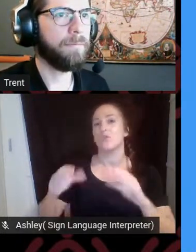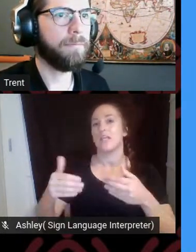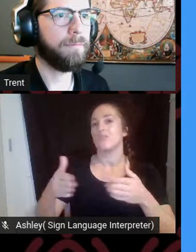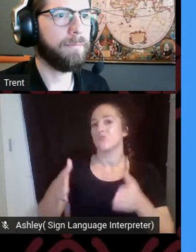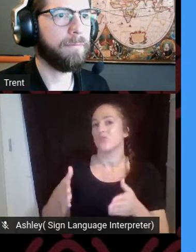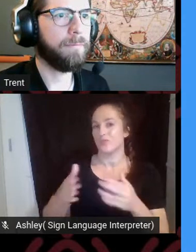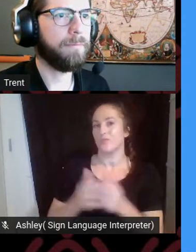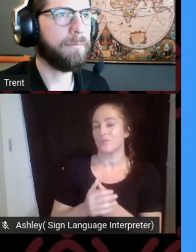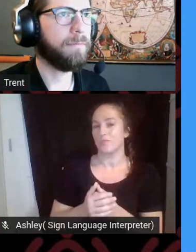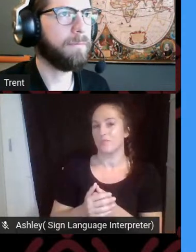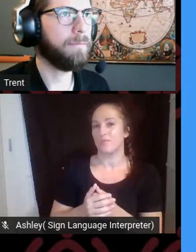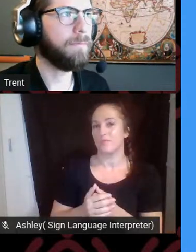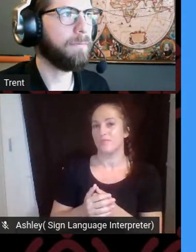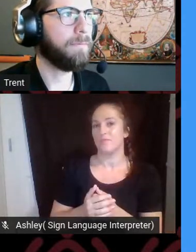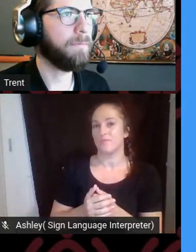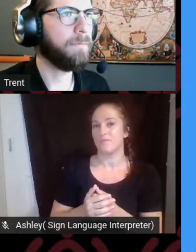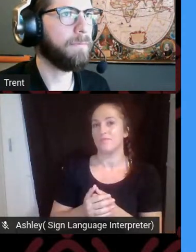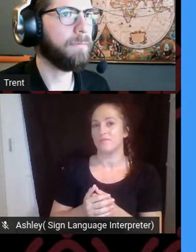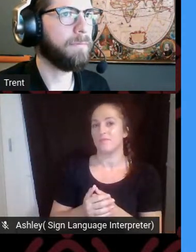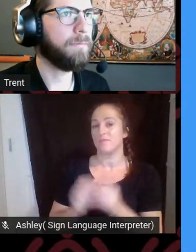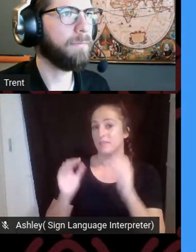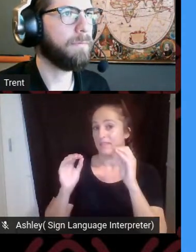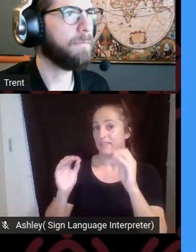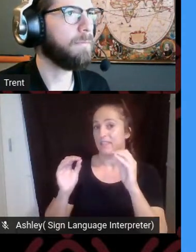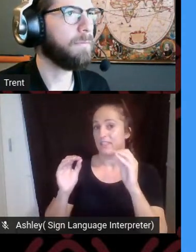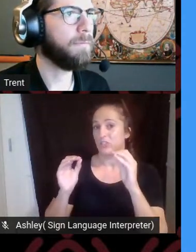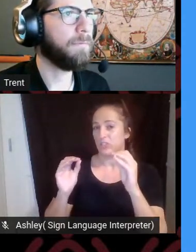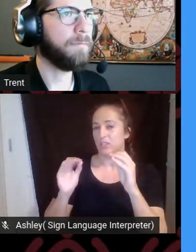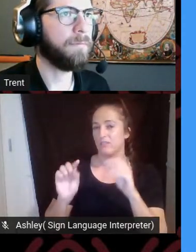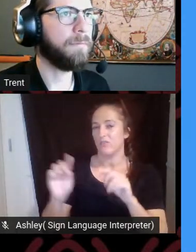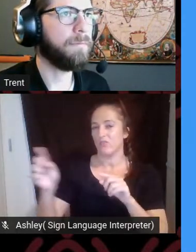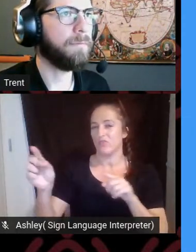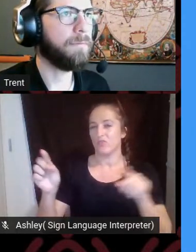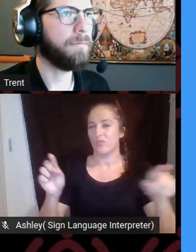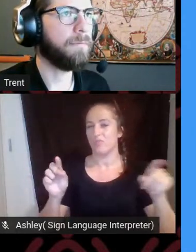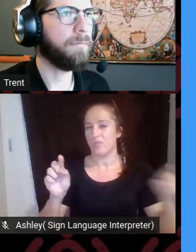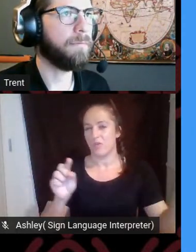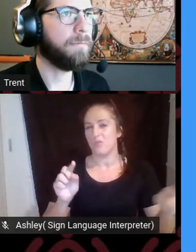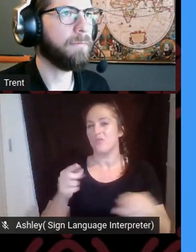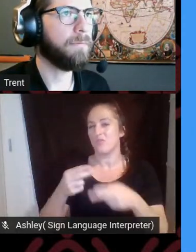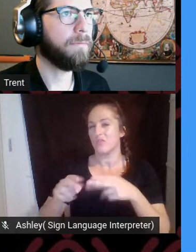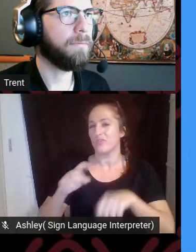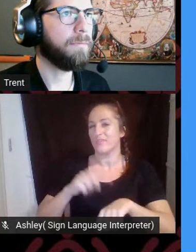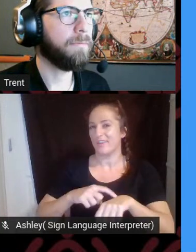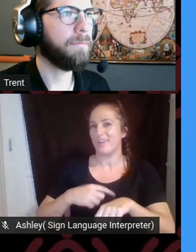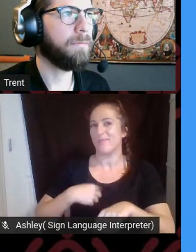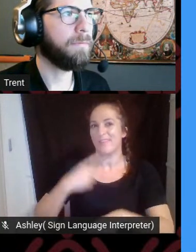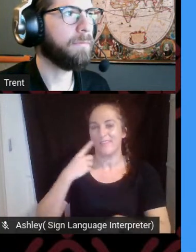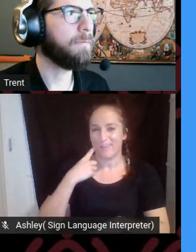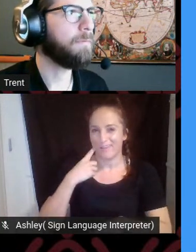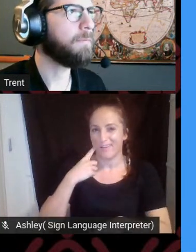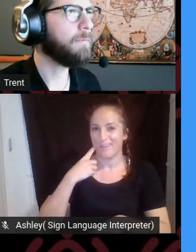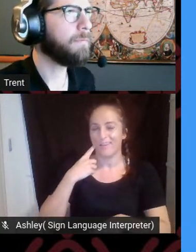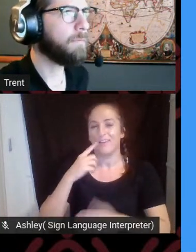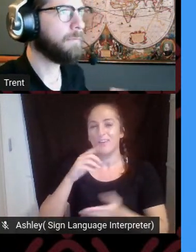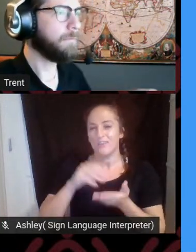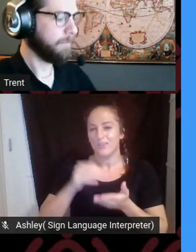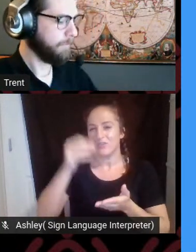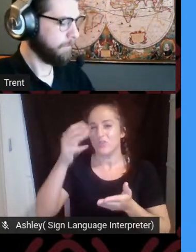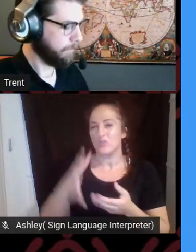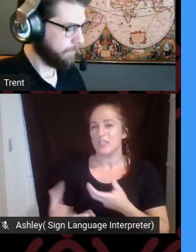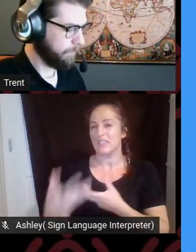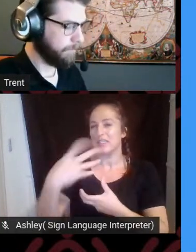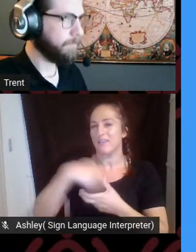So we're going to be teaching remotely for a little bit at least. And so how are we going to keep our students